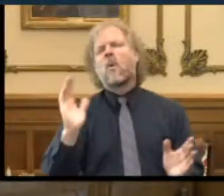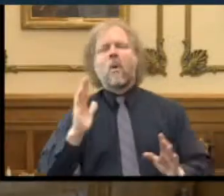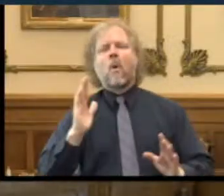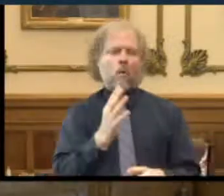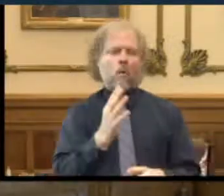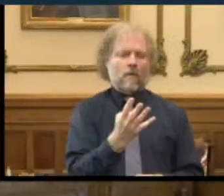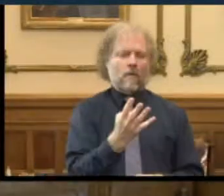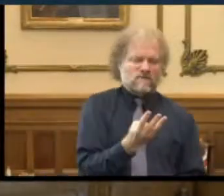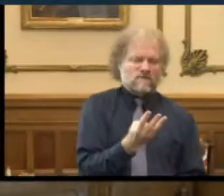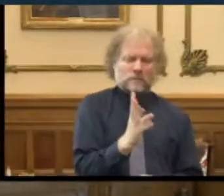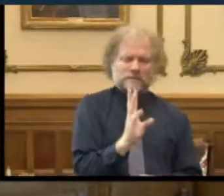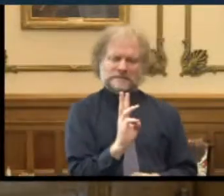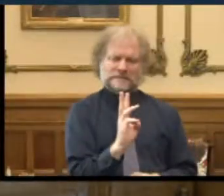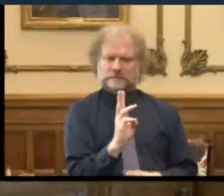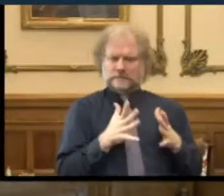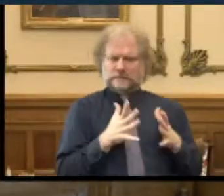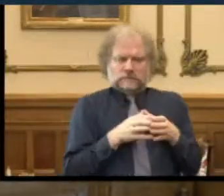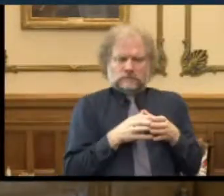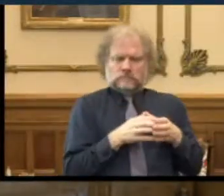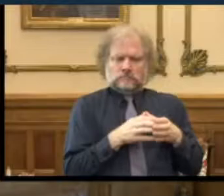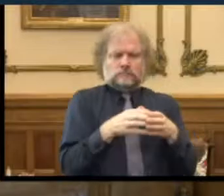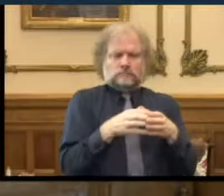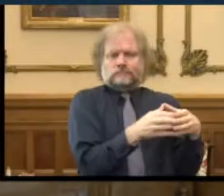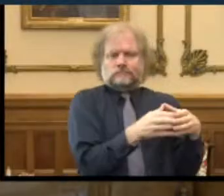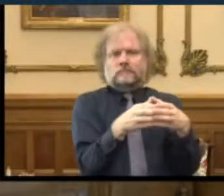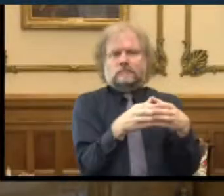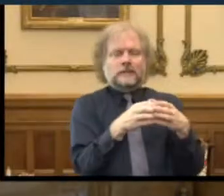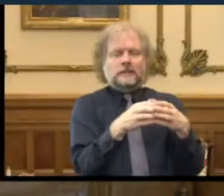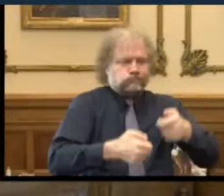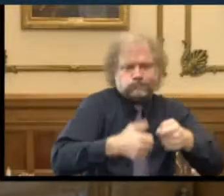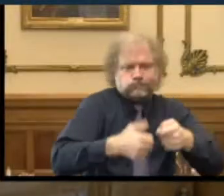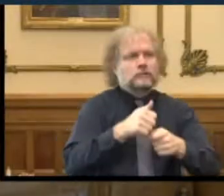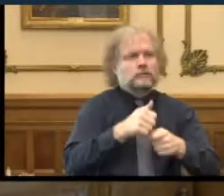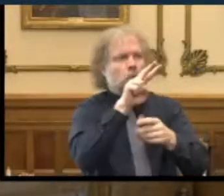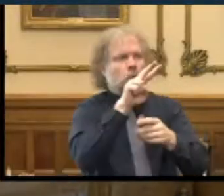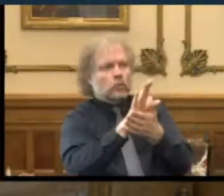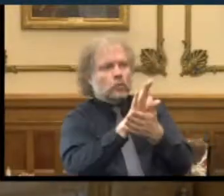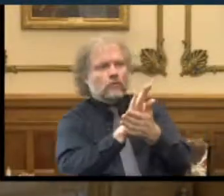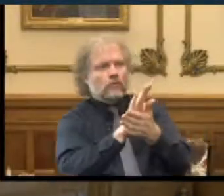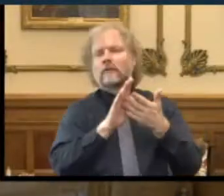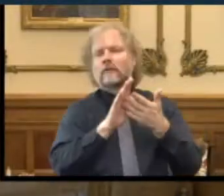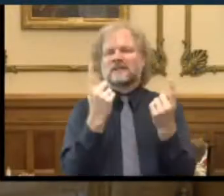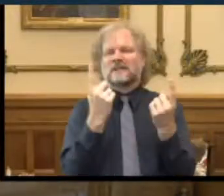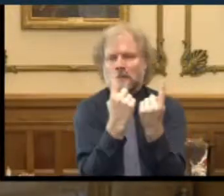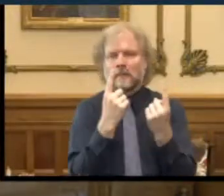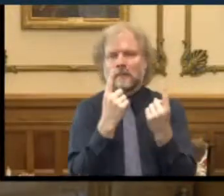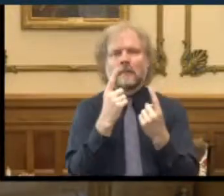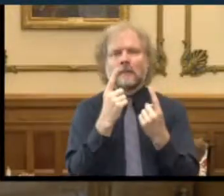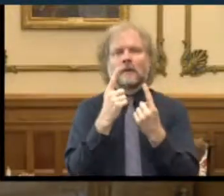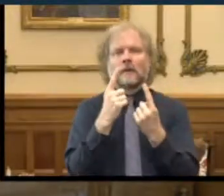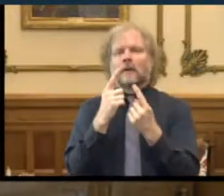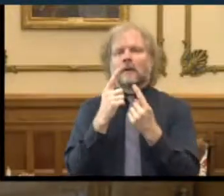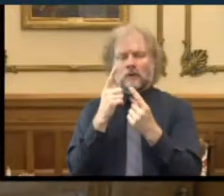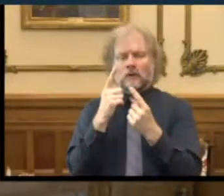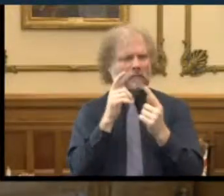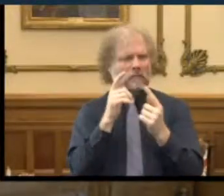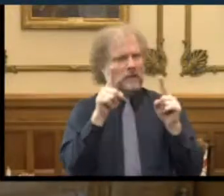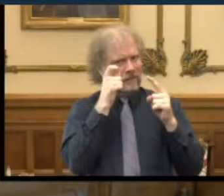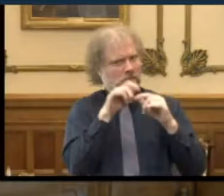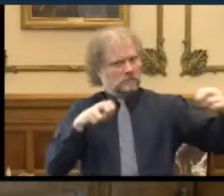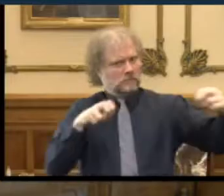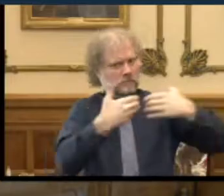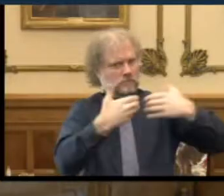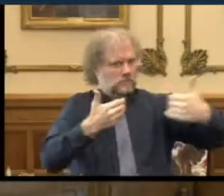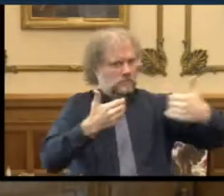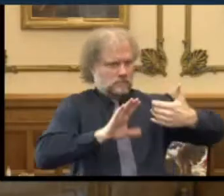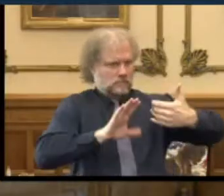to 6 best friends that they do things with, like video games, watch movies, whatever else. Still socially distancing, still